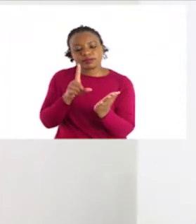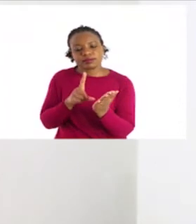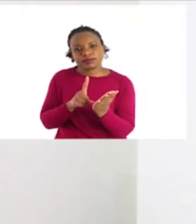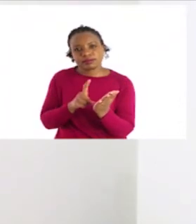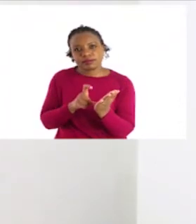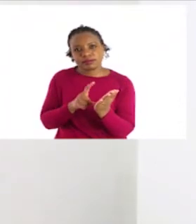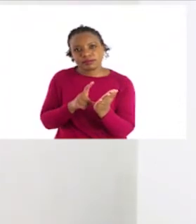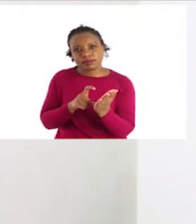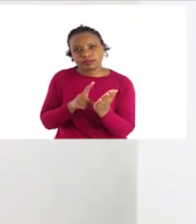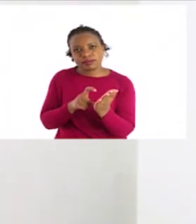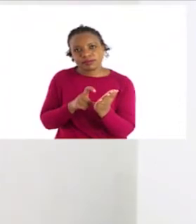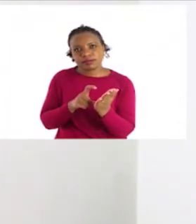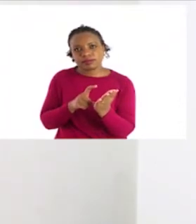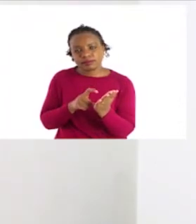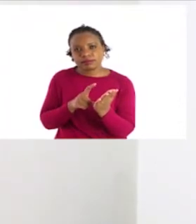sanitize our hands.